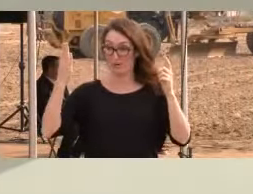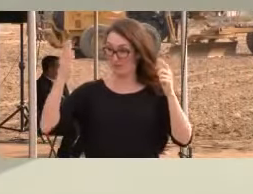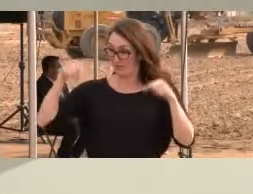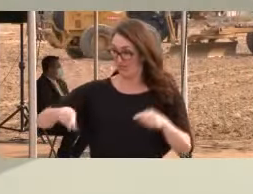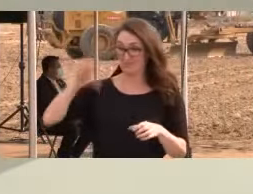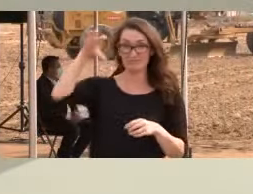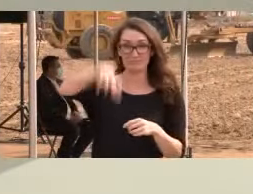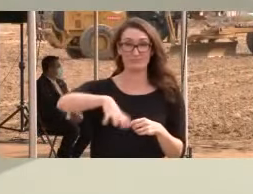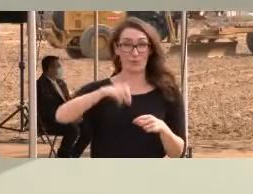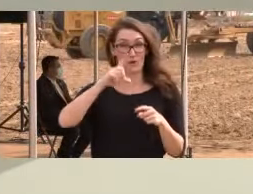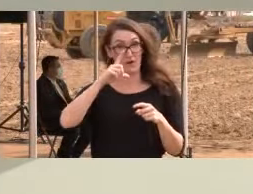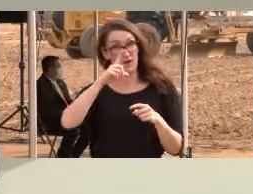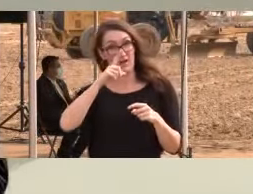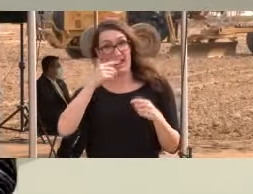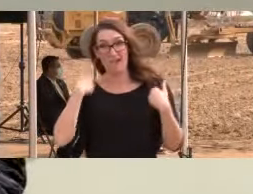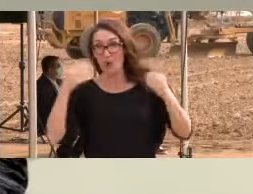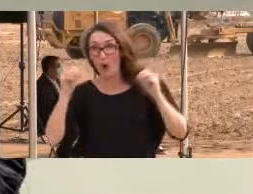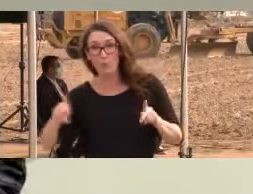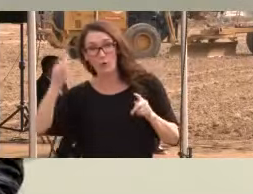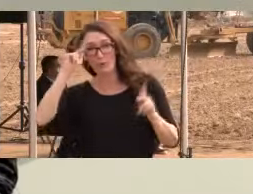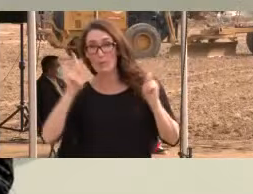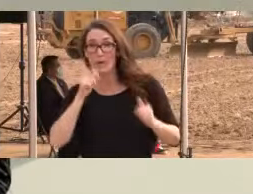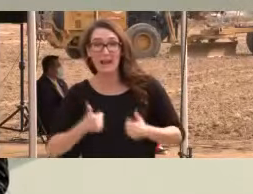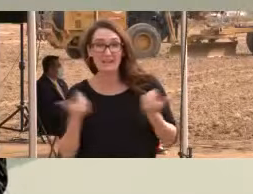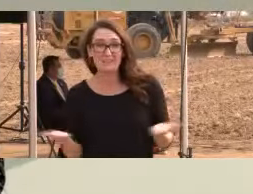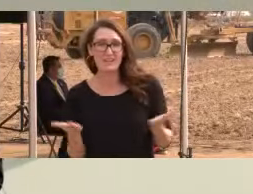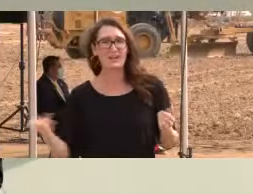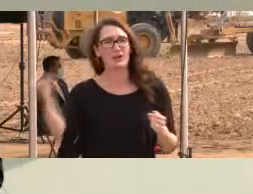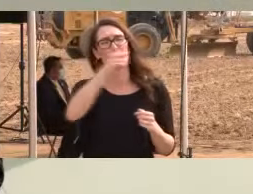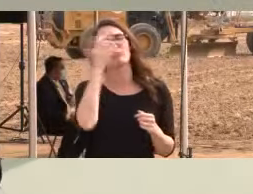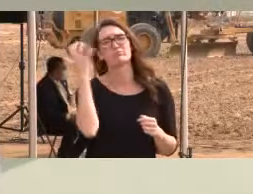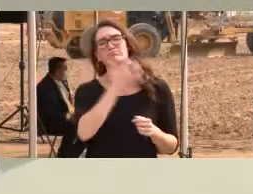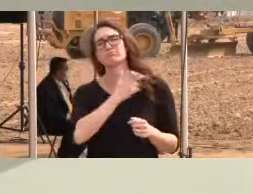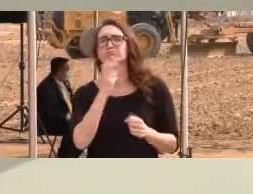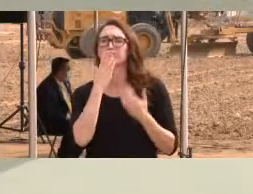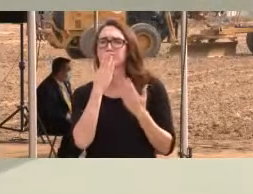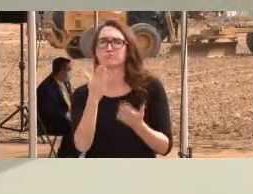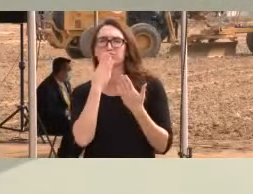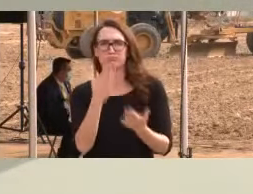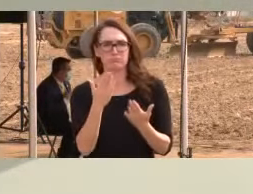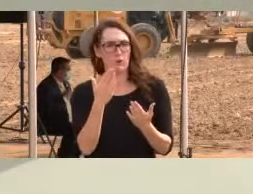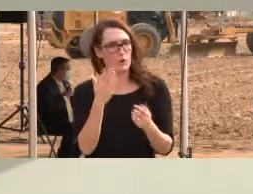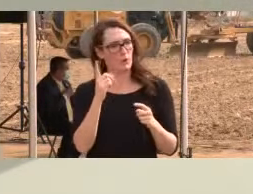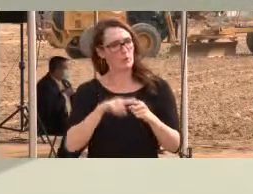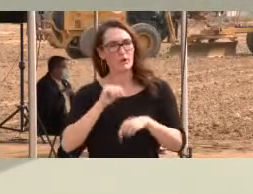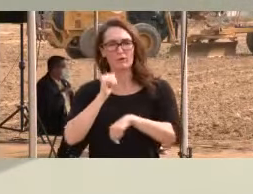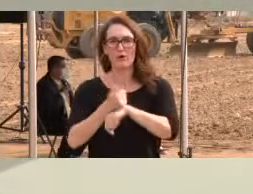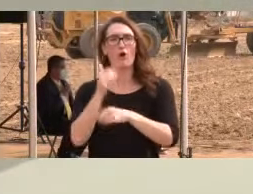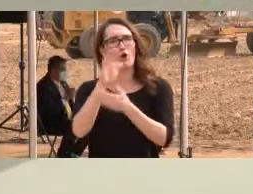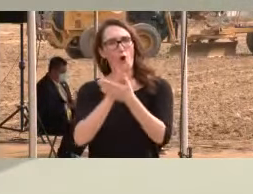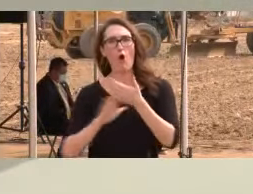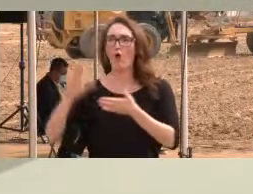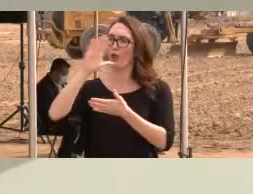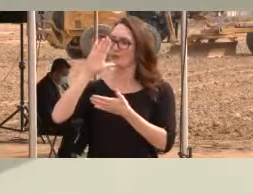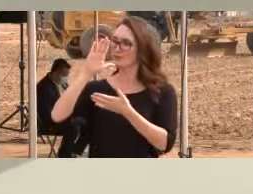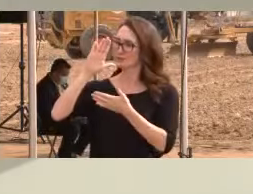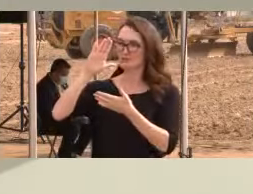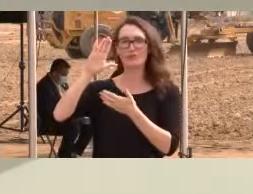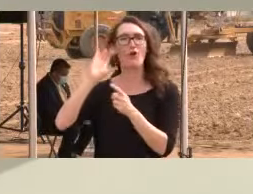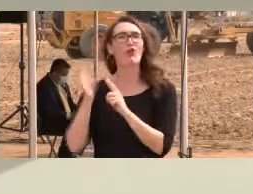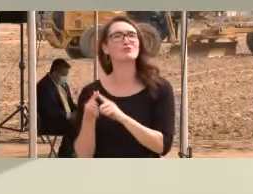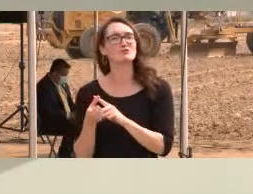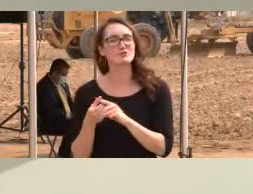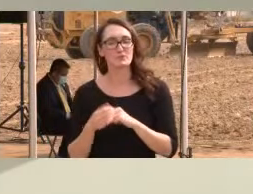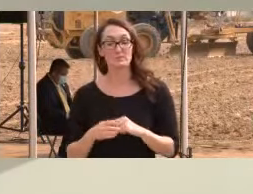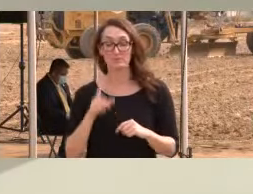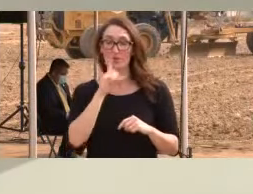education to the residents of West Fresno is fulfilling your promise to create a college-going culture. Thank you. I had the pleasure